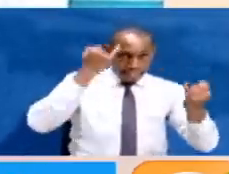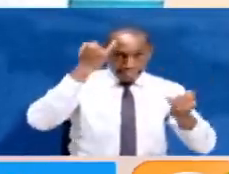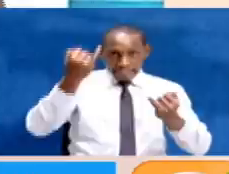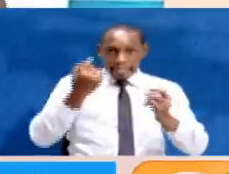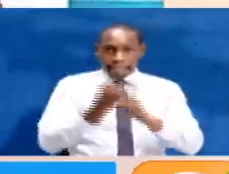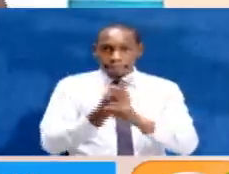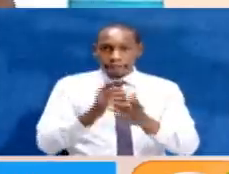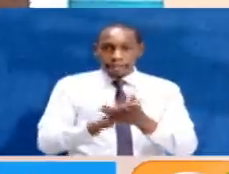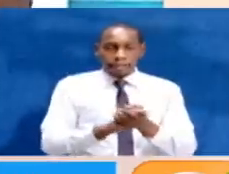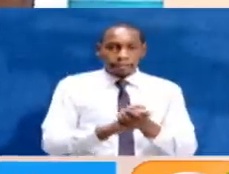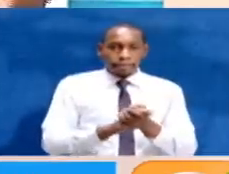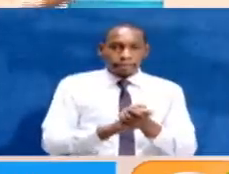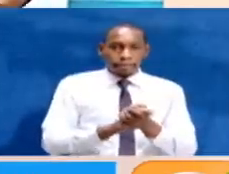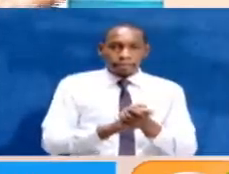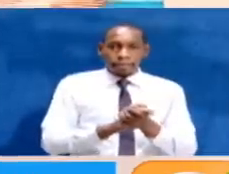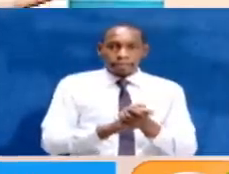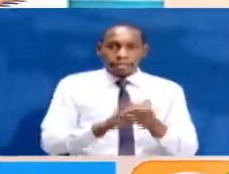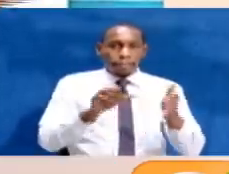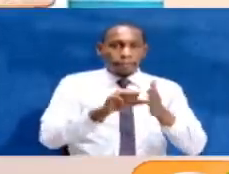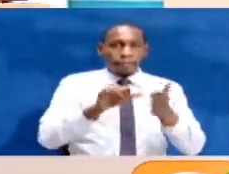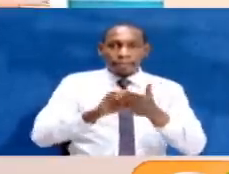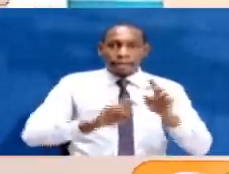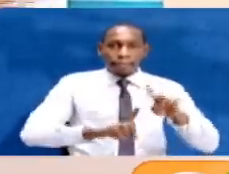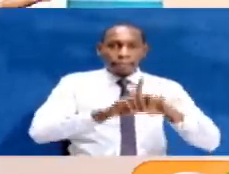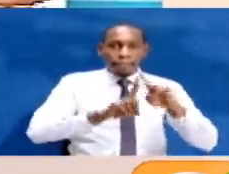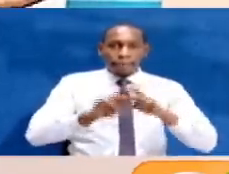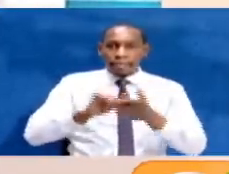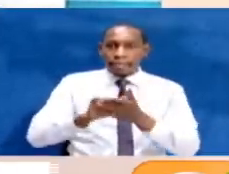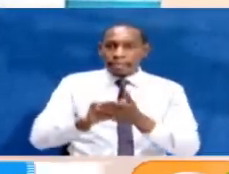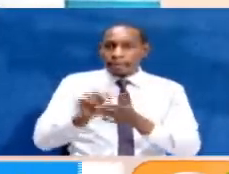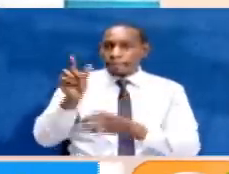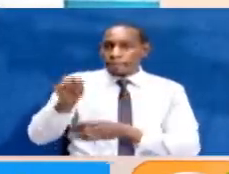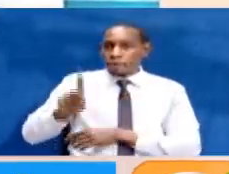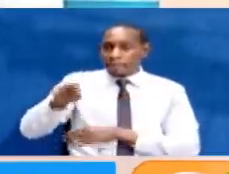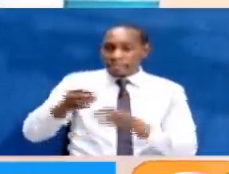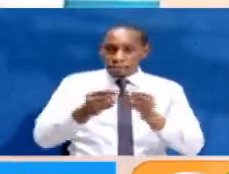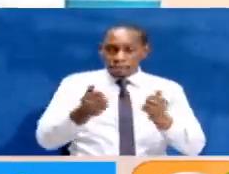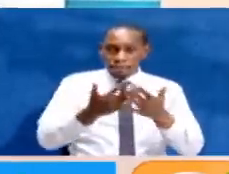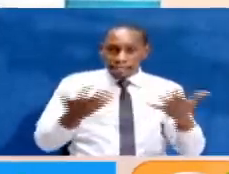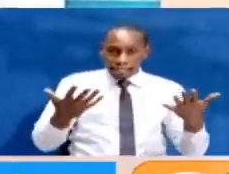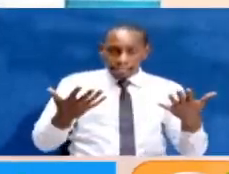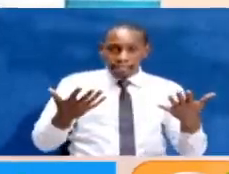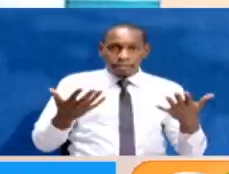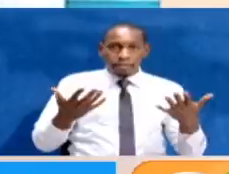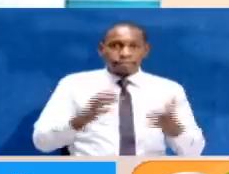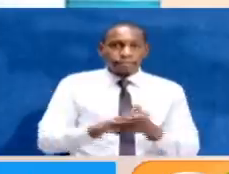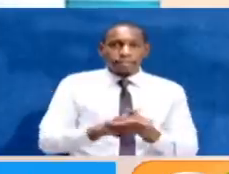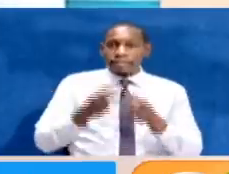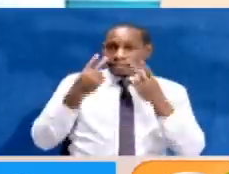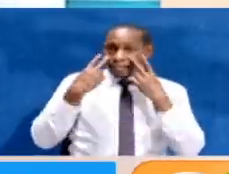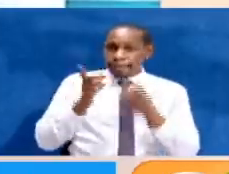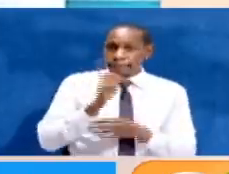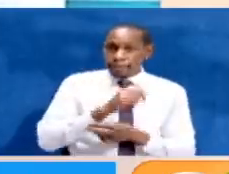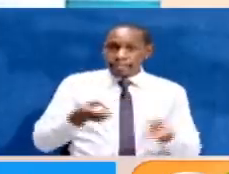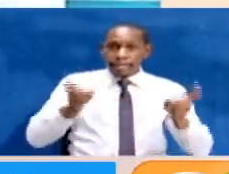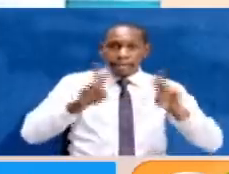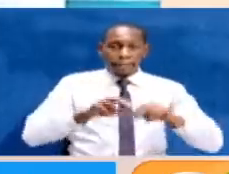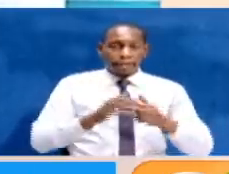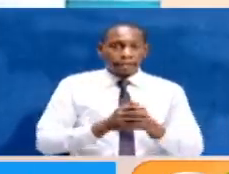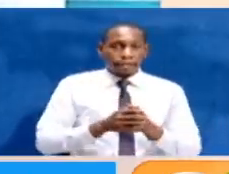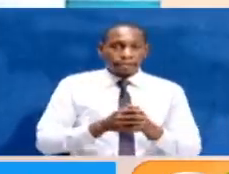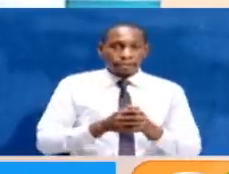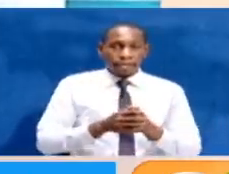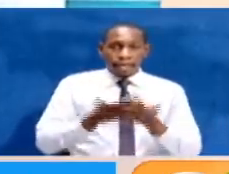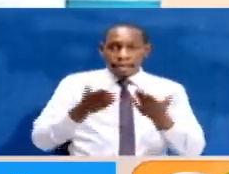of monsters and ogres in your head, that actually someone needs to tackle those things at that level. And I've seen that happening